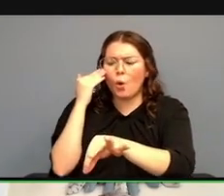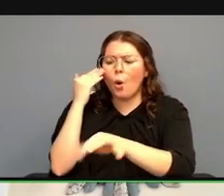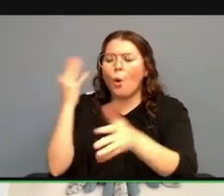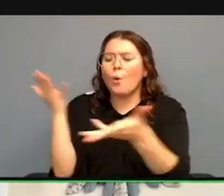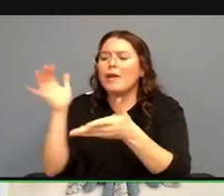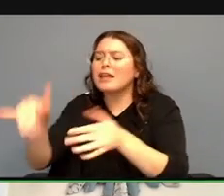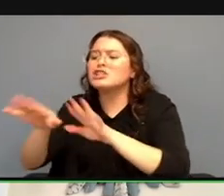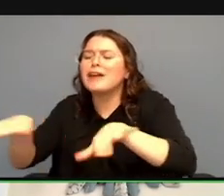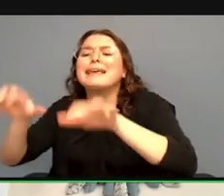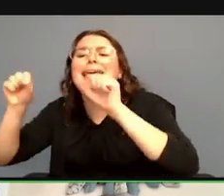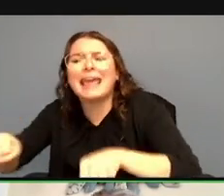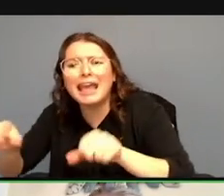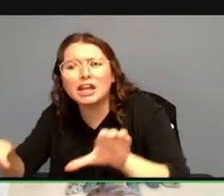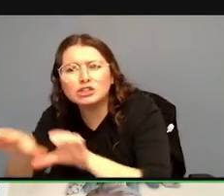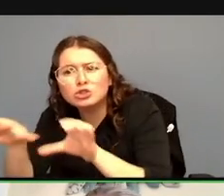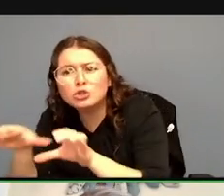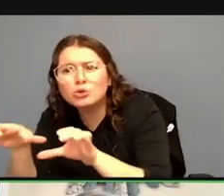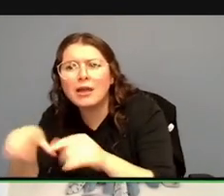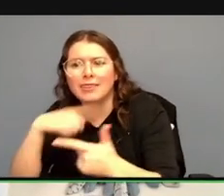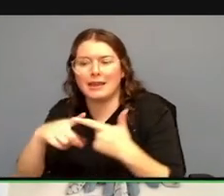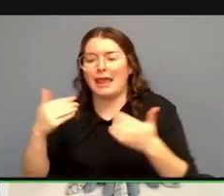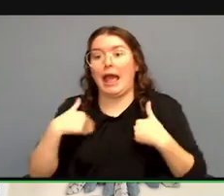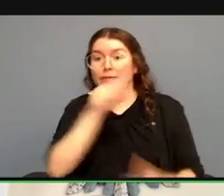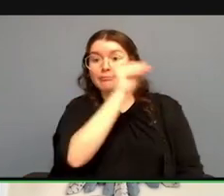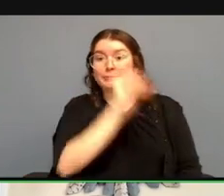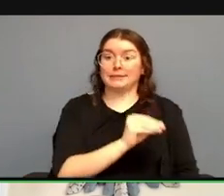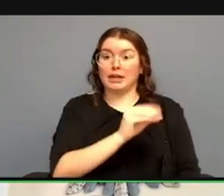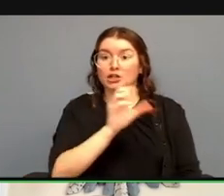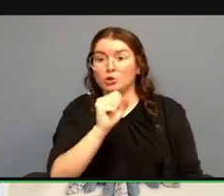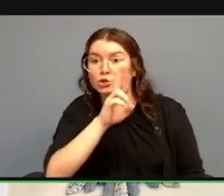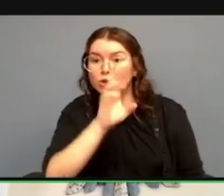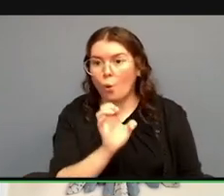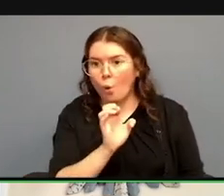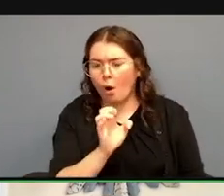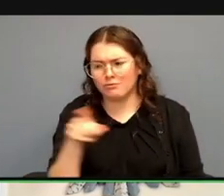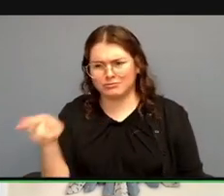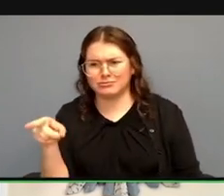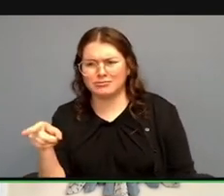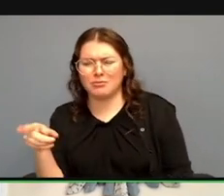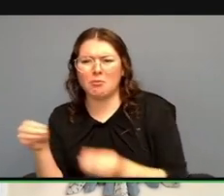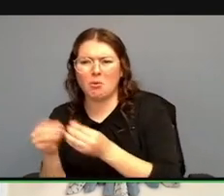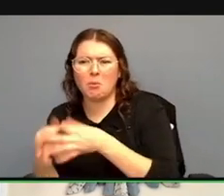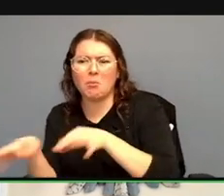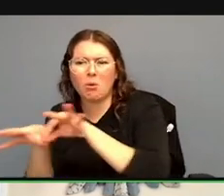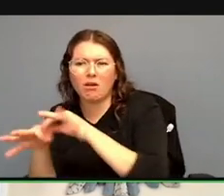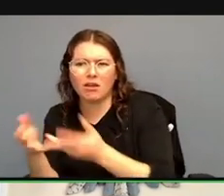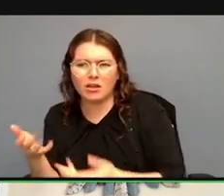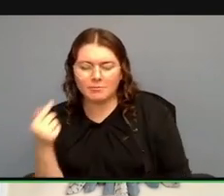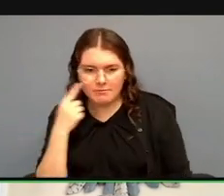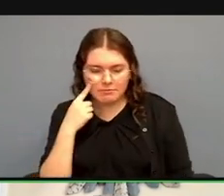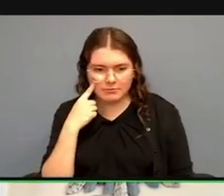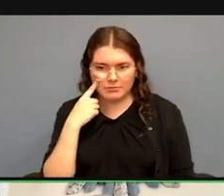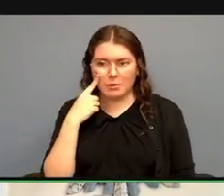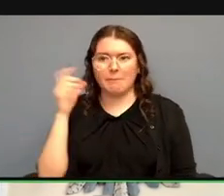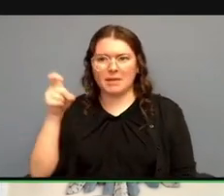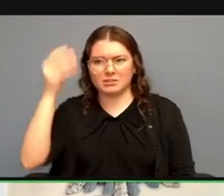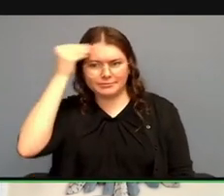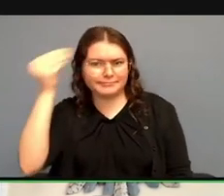do than to just get a score. So I think that that's something to keep in mind as well.